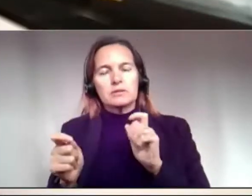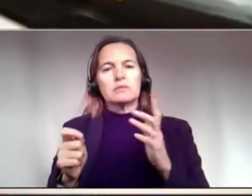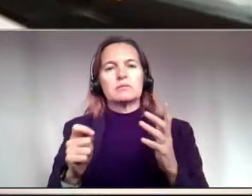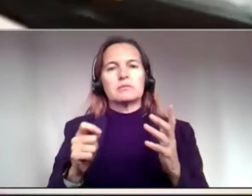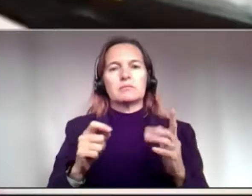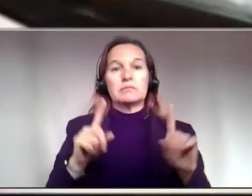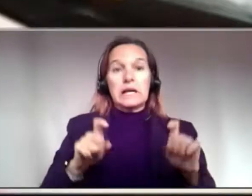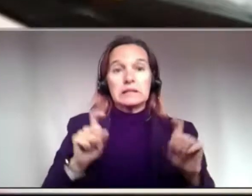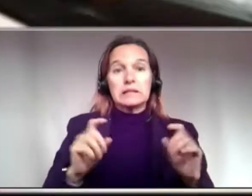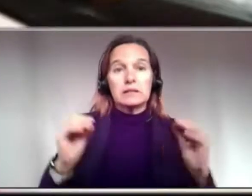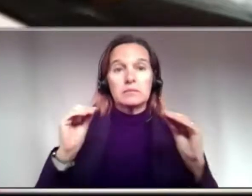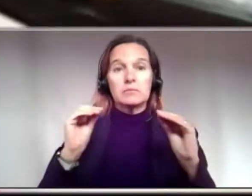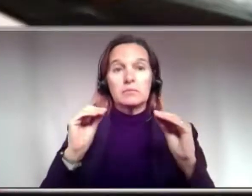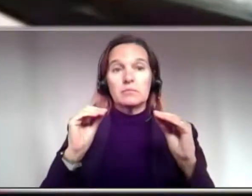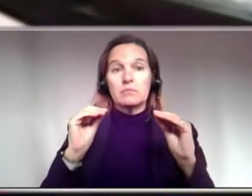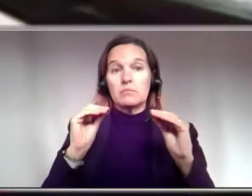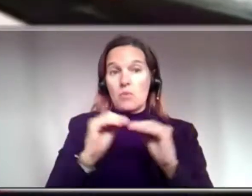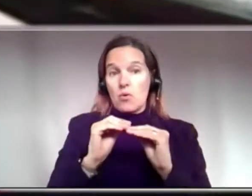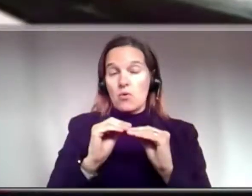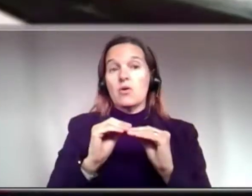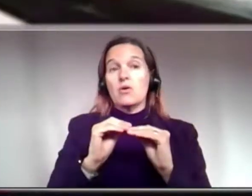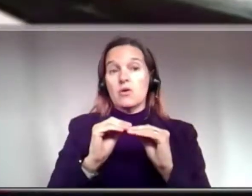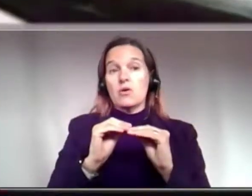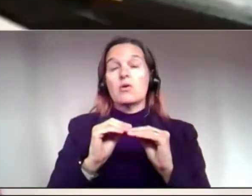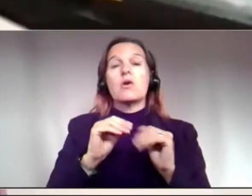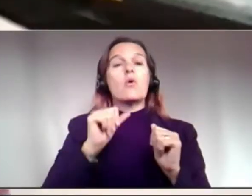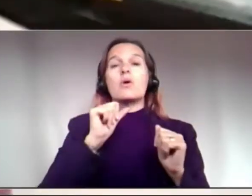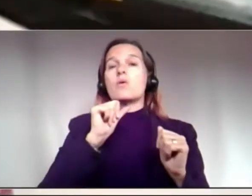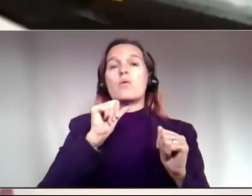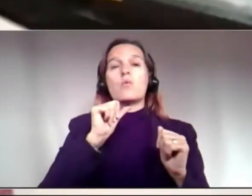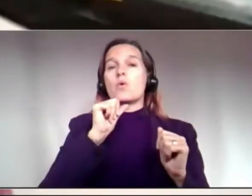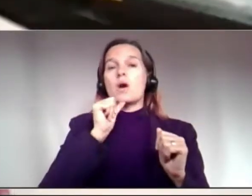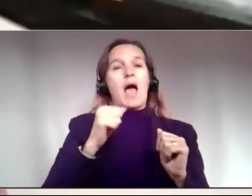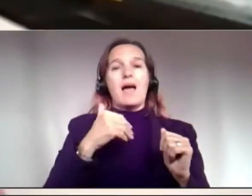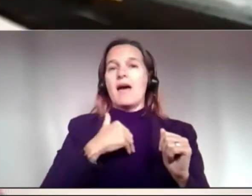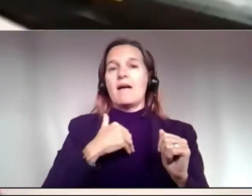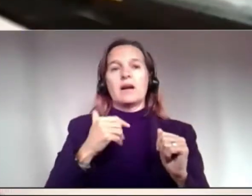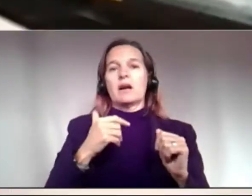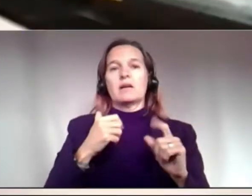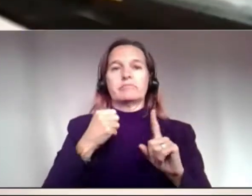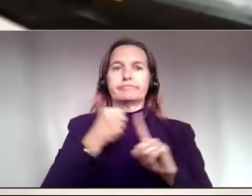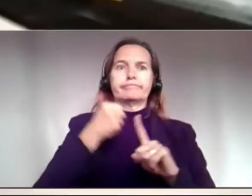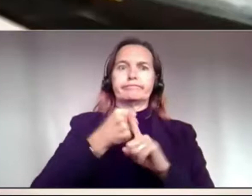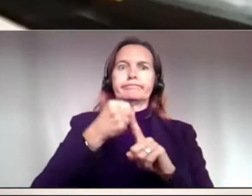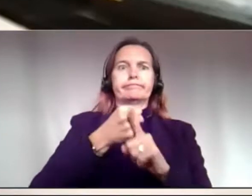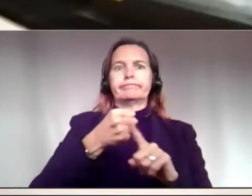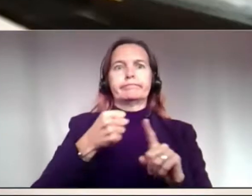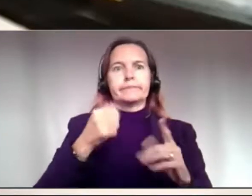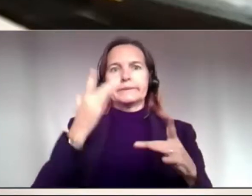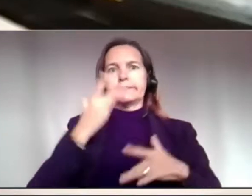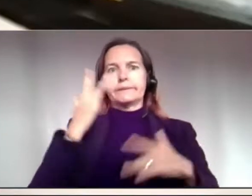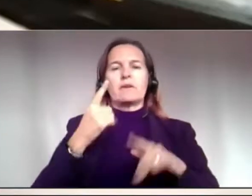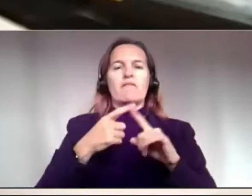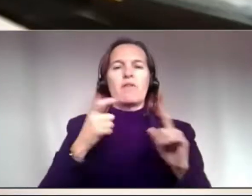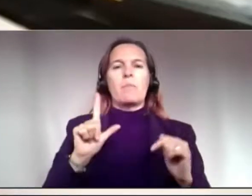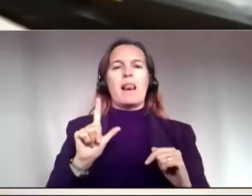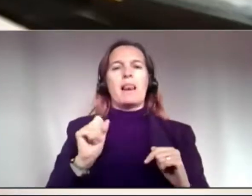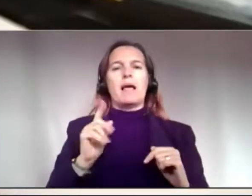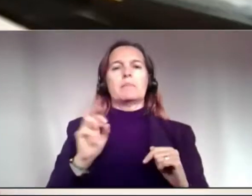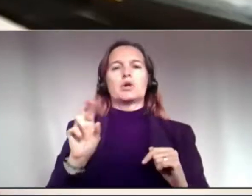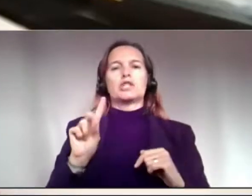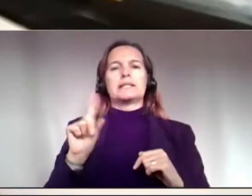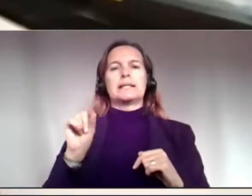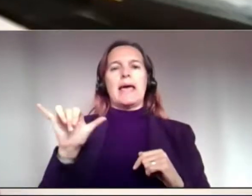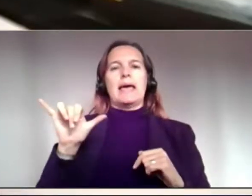deal, our not having a large surge as we expect from Labor Day and from the fires and so on. And there could also